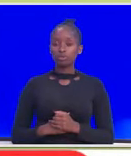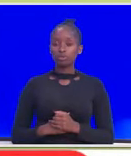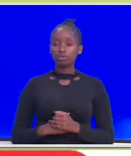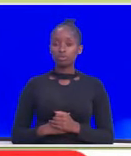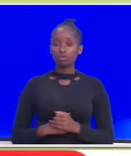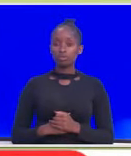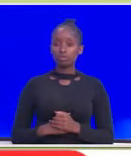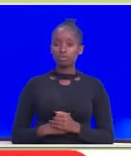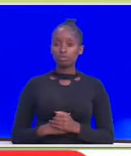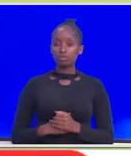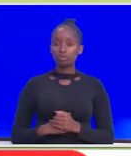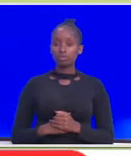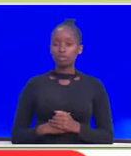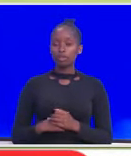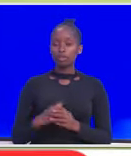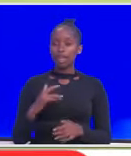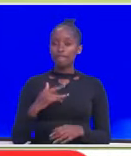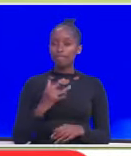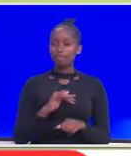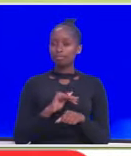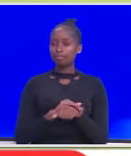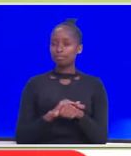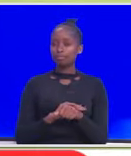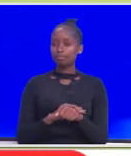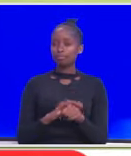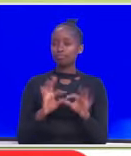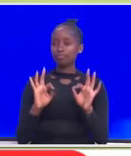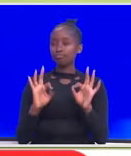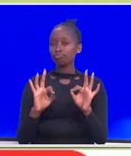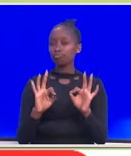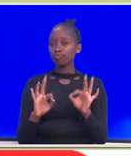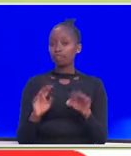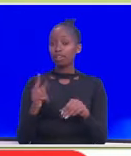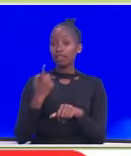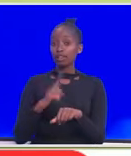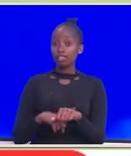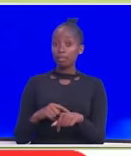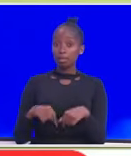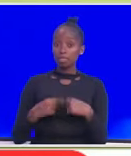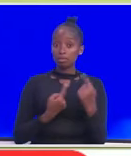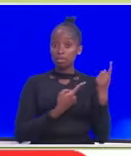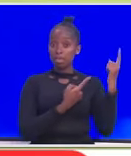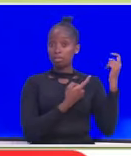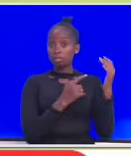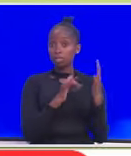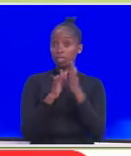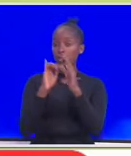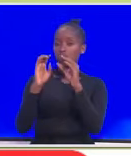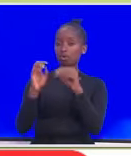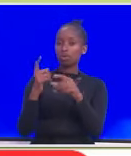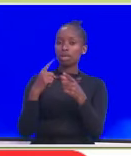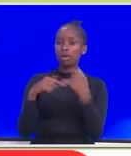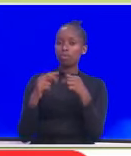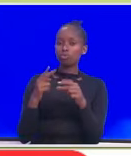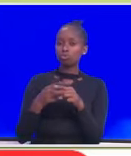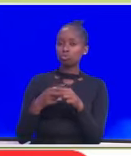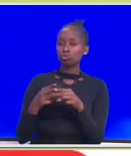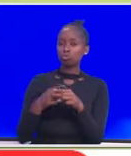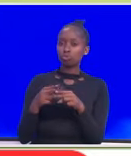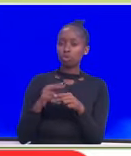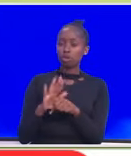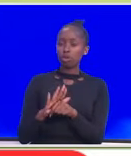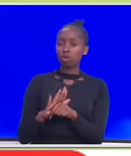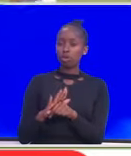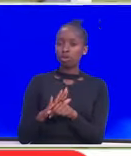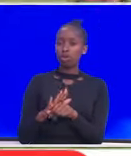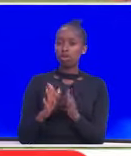First of all, I feel good. I feel poor. Ni mara ya kwanza. Na ni kitu sikuwa ni expect. Ime come so soon, yani haraka. But I feel